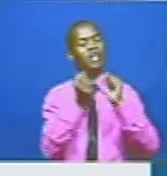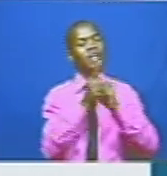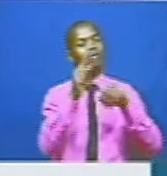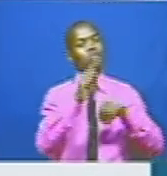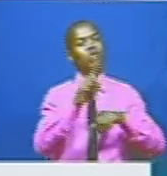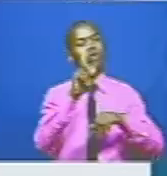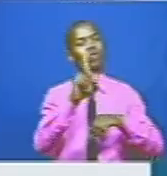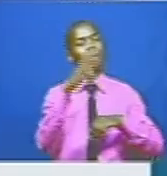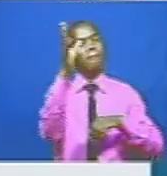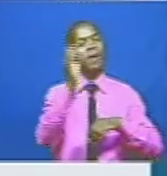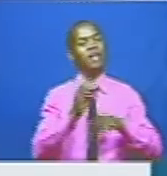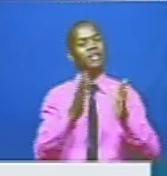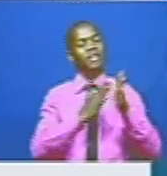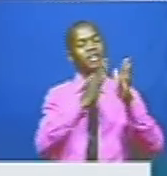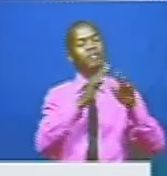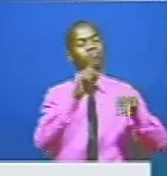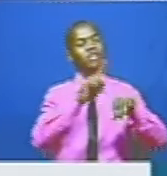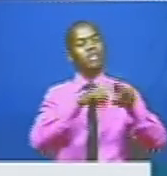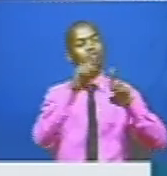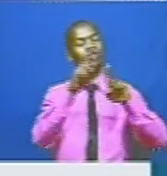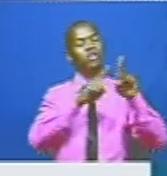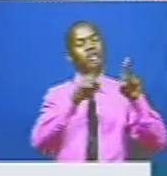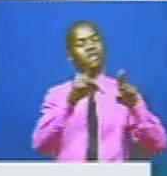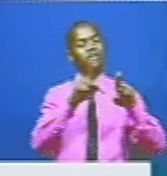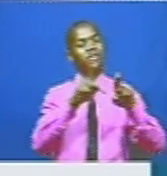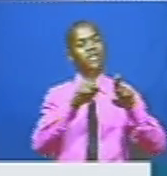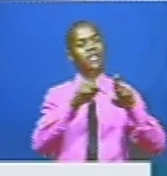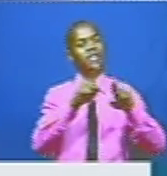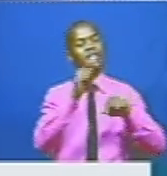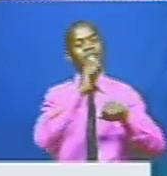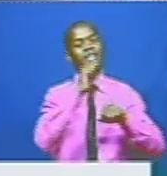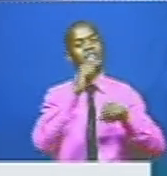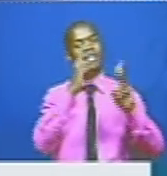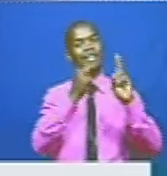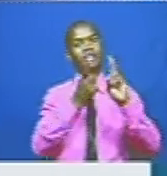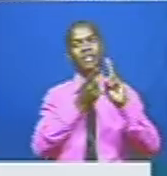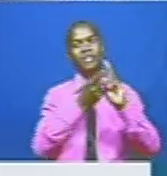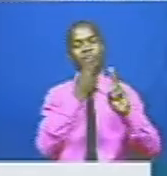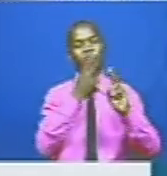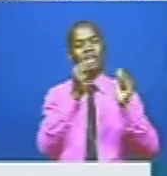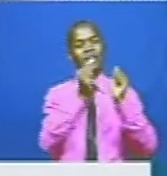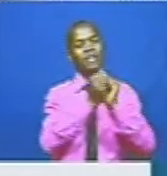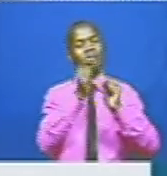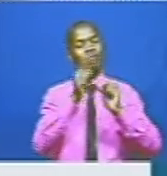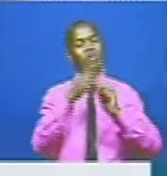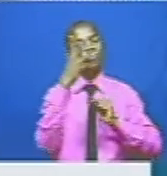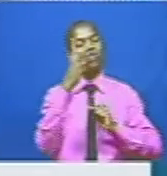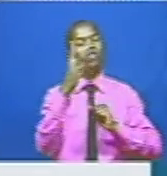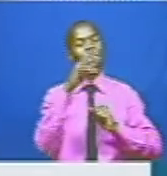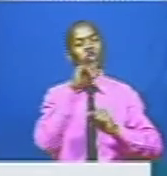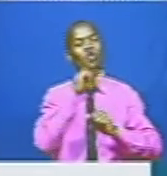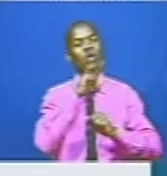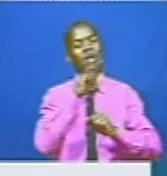leads as our tourism source market. Tanzania is second at 10.48, and Uganda is